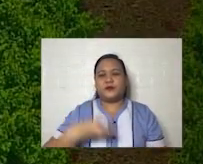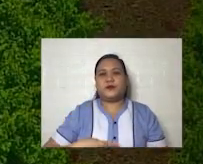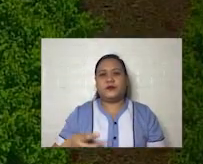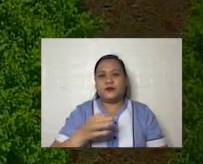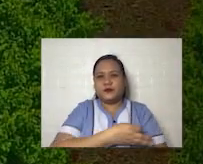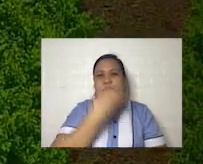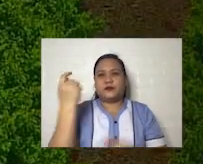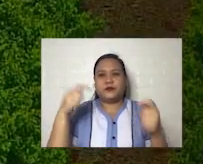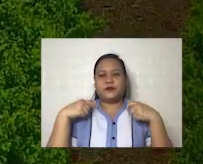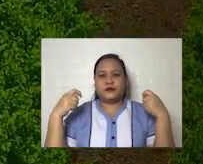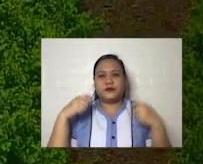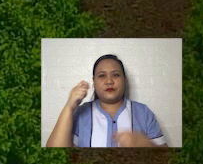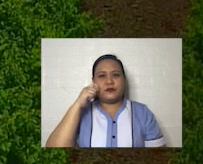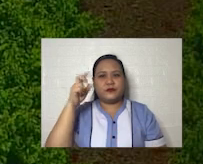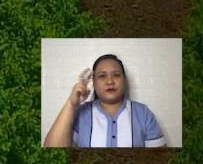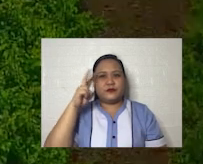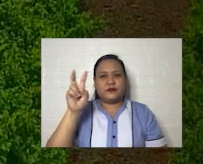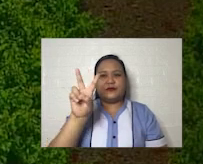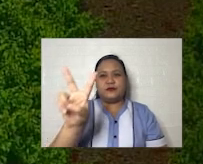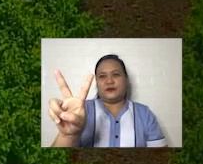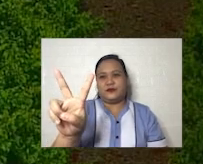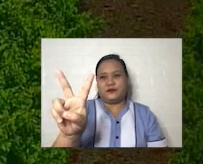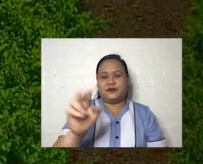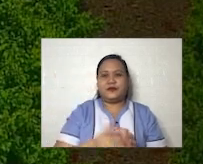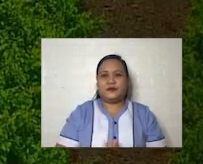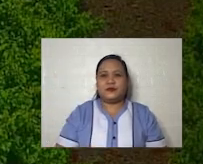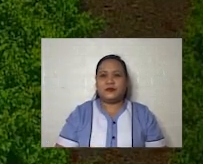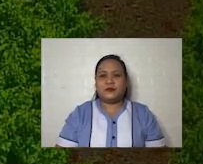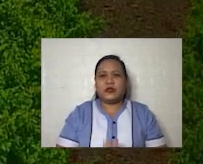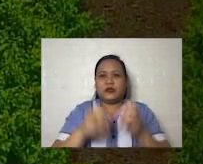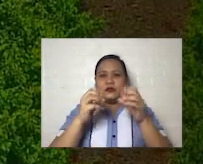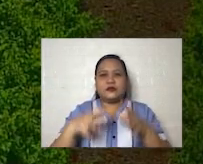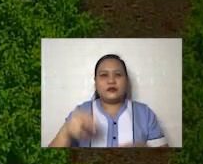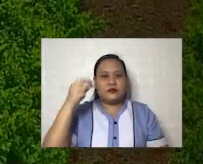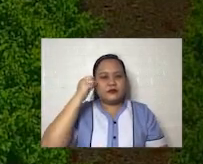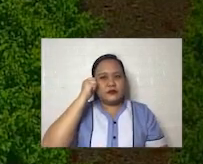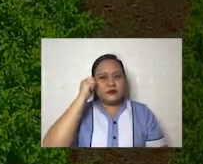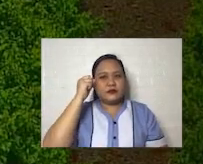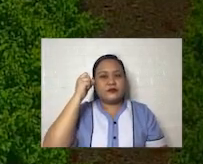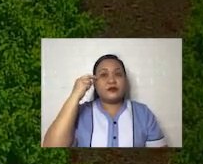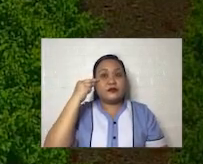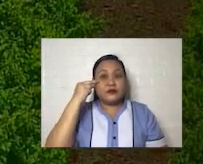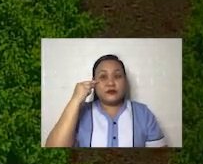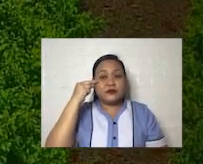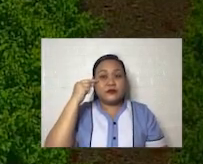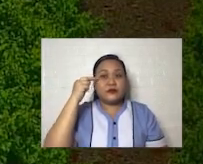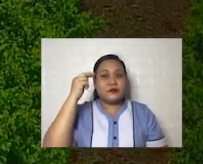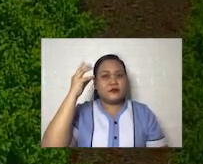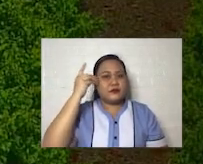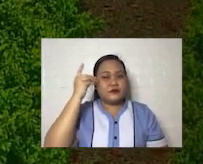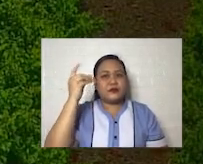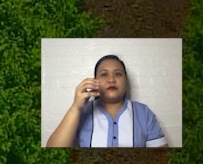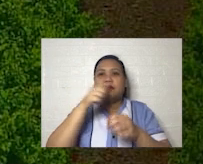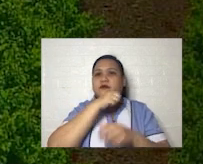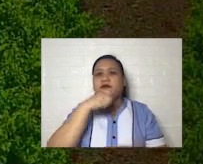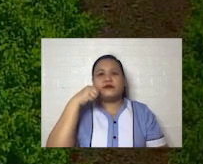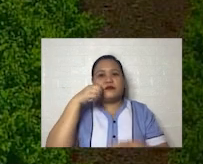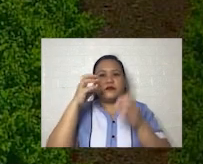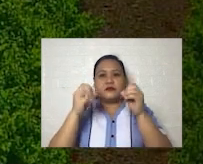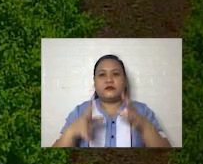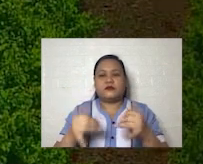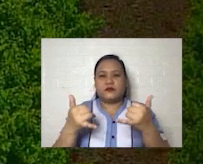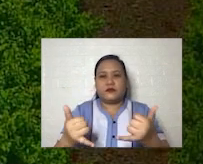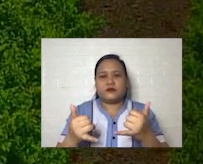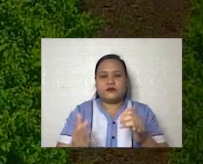Hello, Fernandino Teens! Welcome to Fernandino Teens TV Season 2. I am Sir Nelson, your